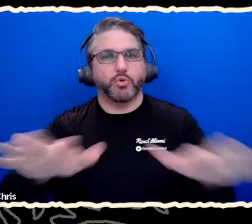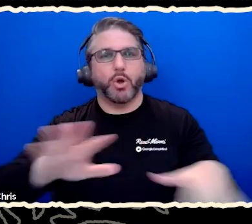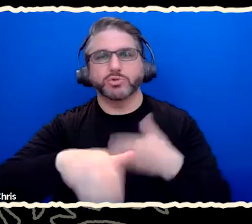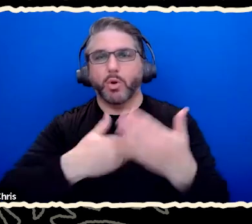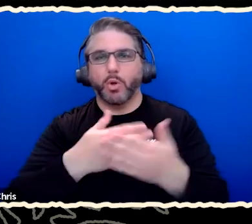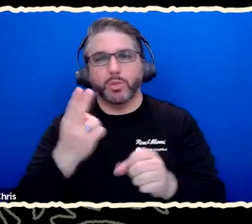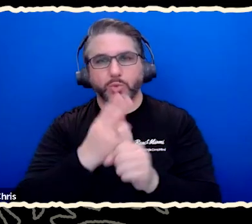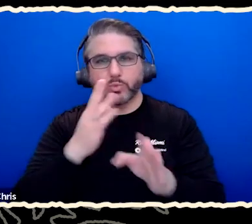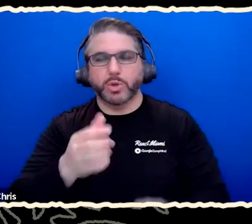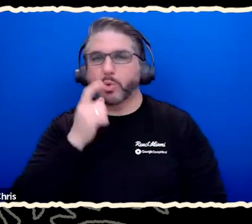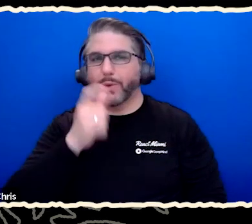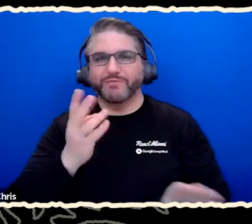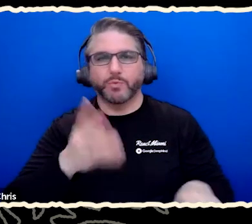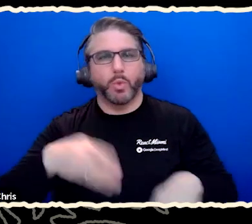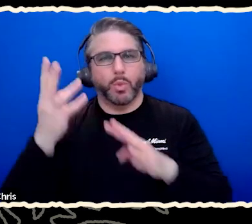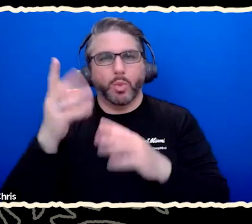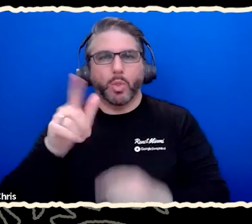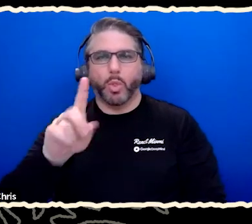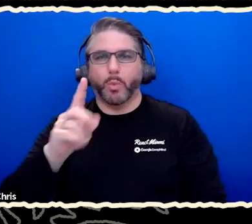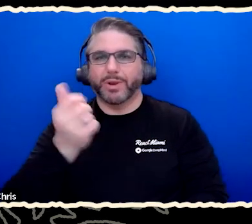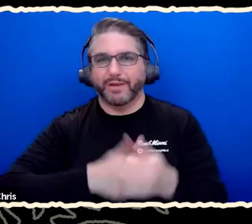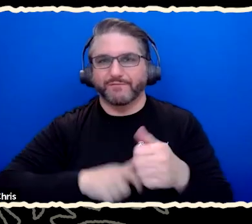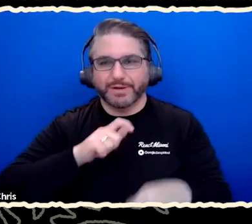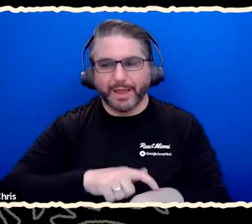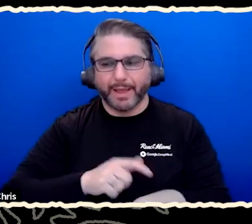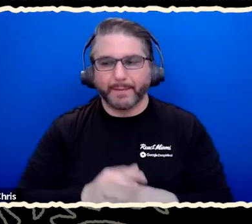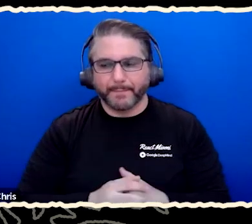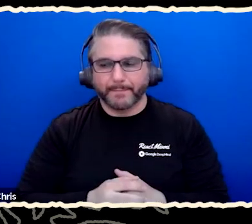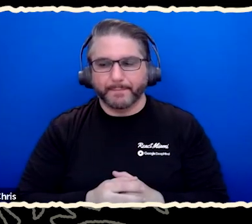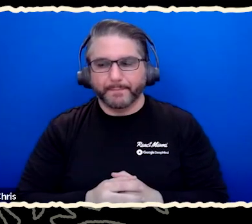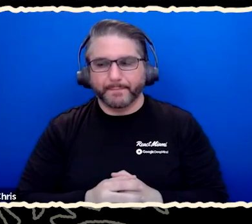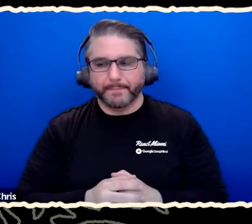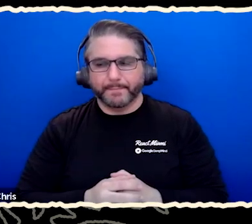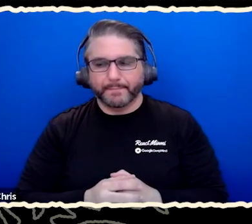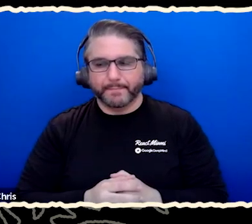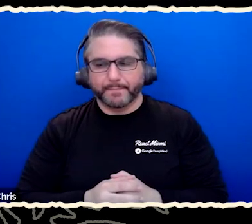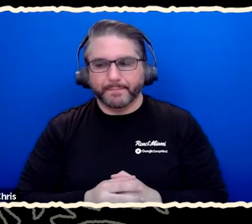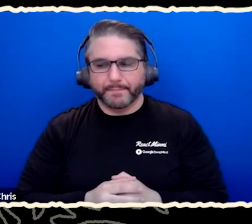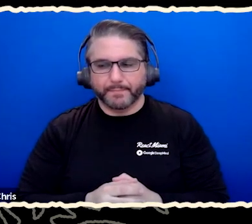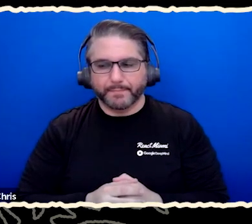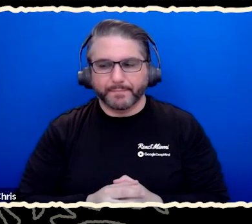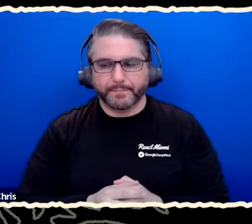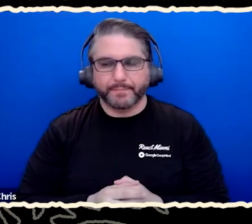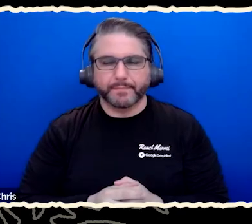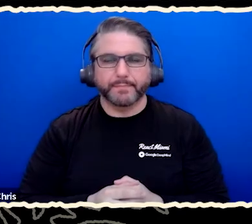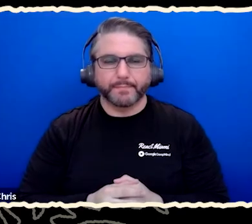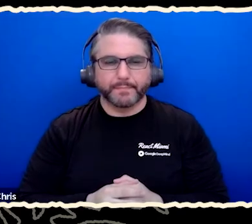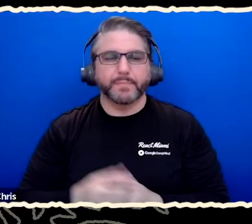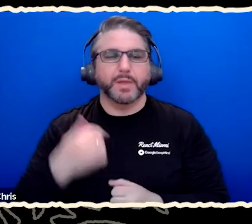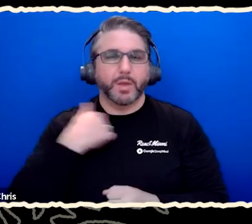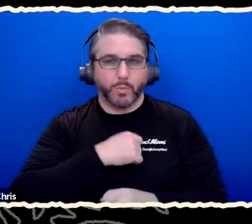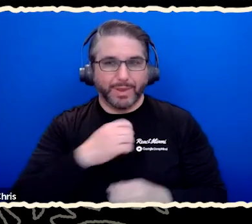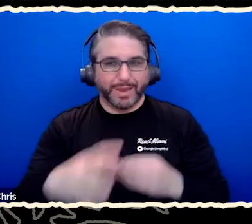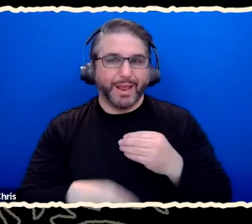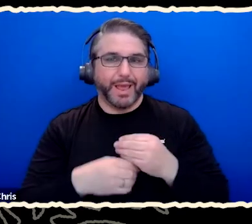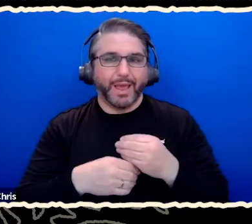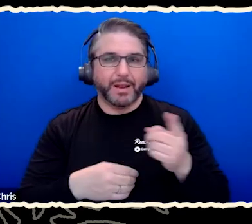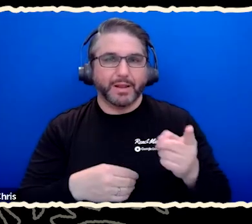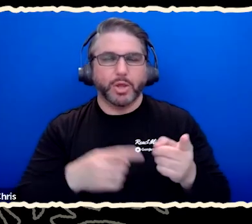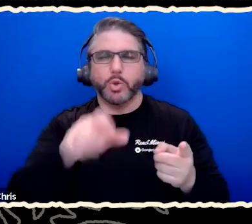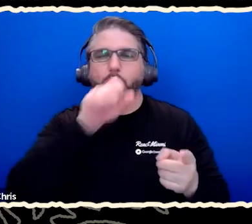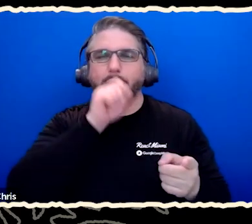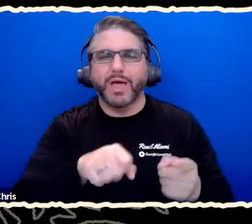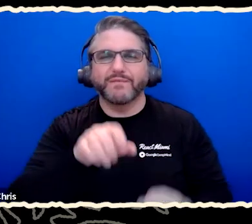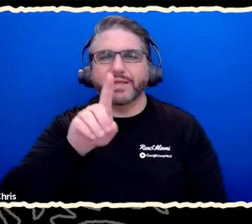time. So we can actually add a I know you guys love directives. We're going to add